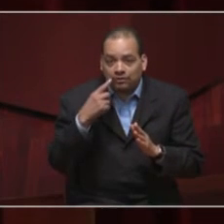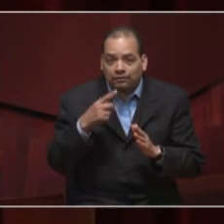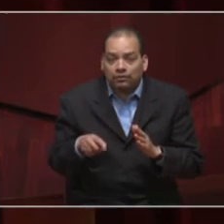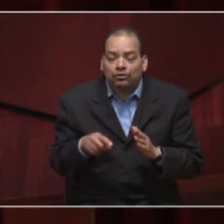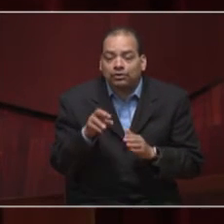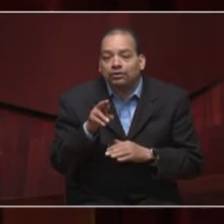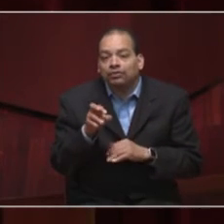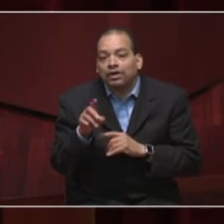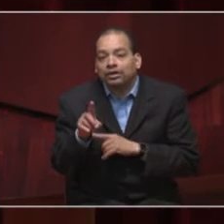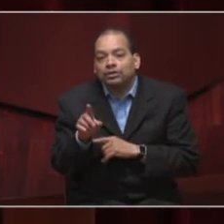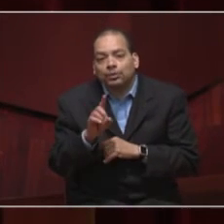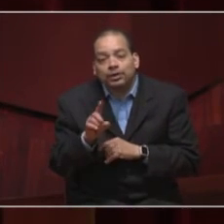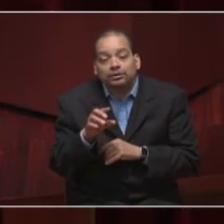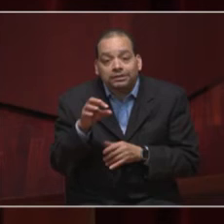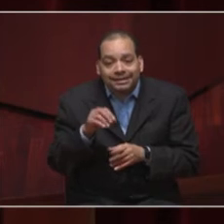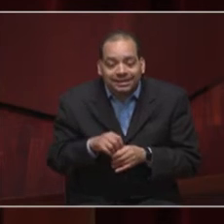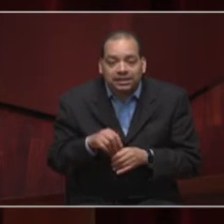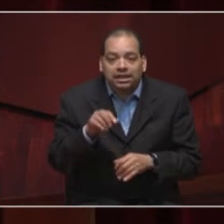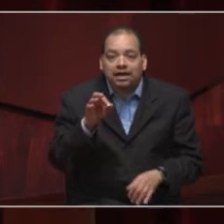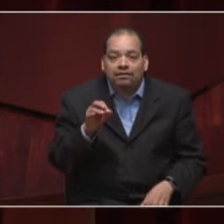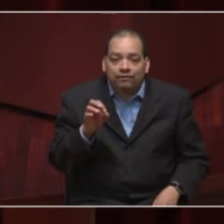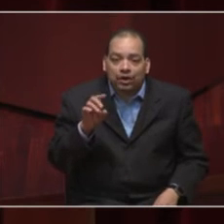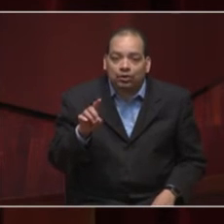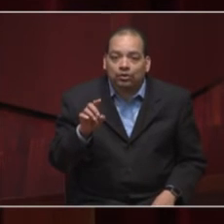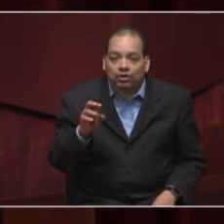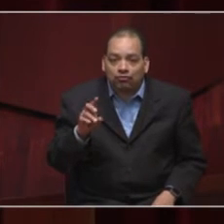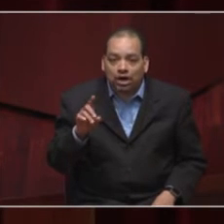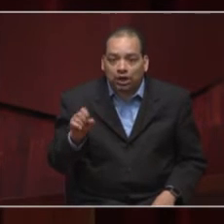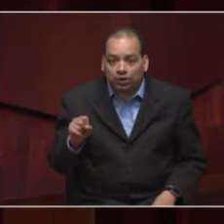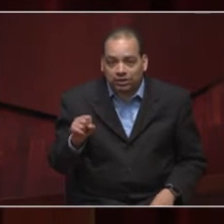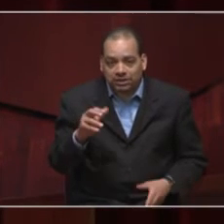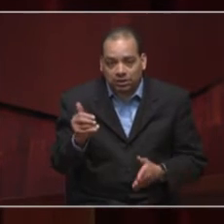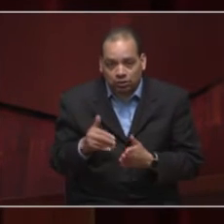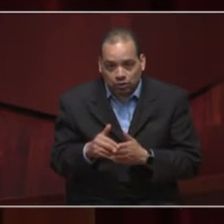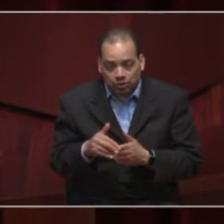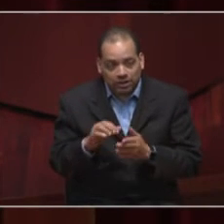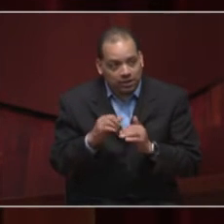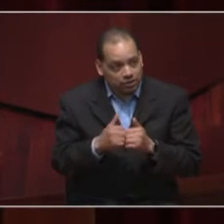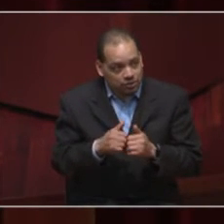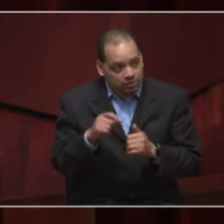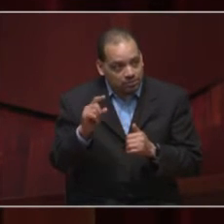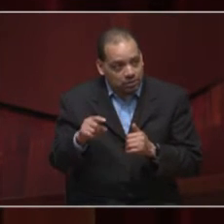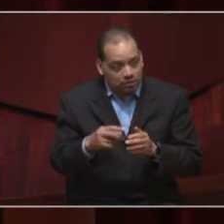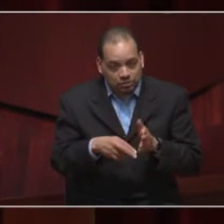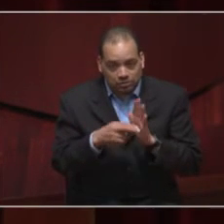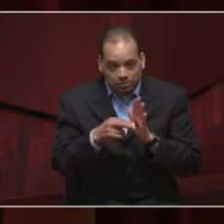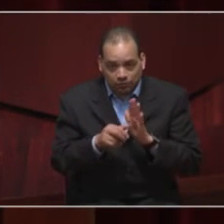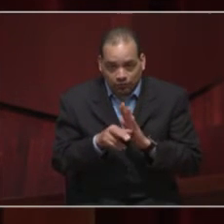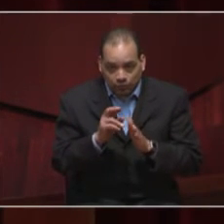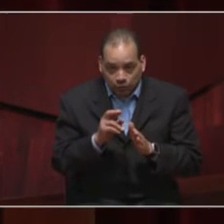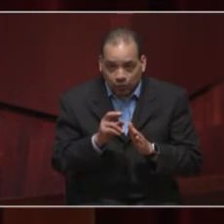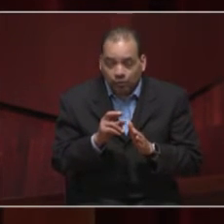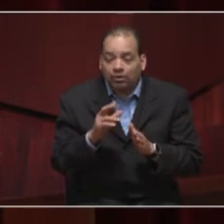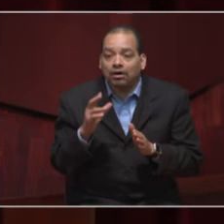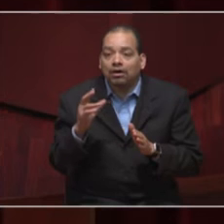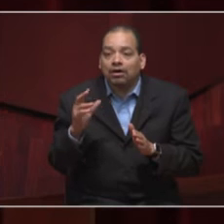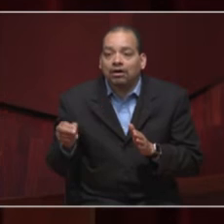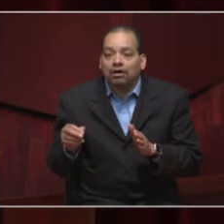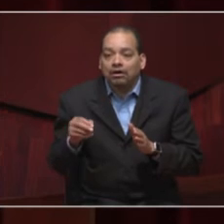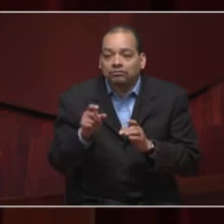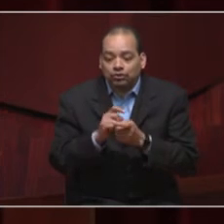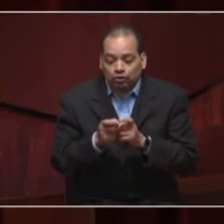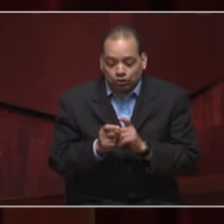centers. Agencies must review these draft TRs and make any needed changes to the information on